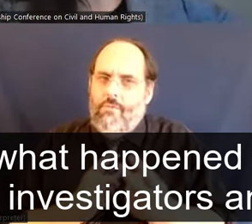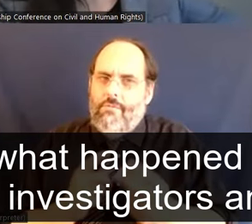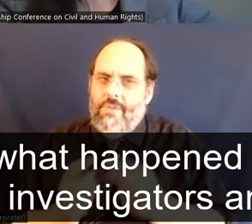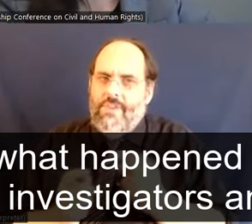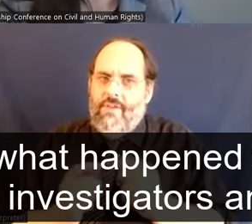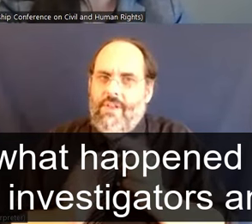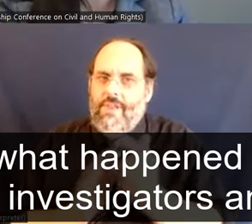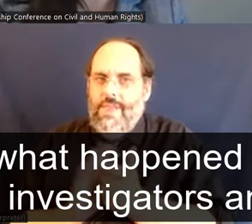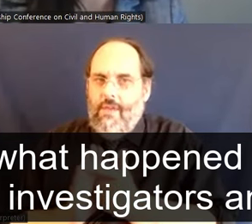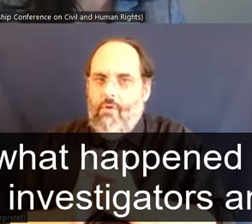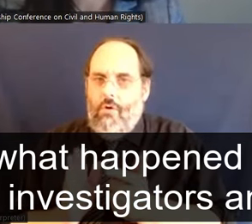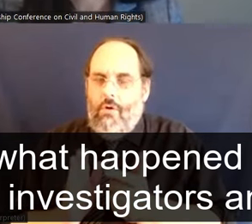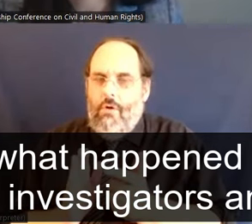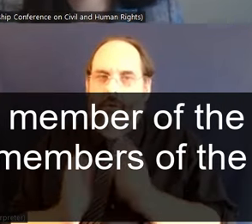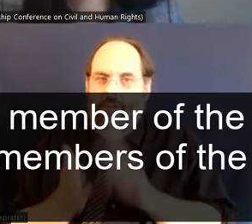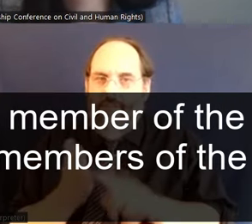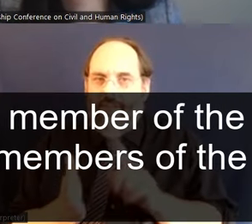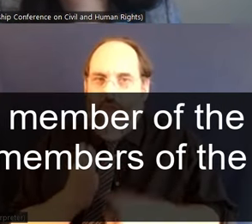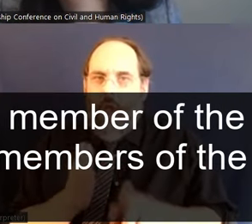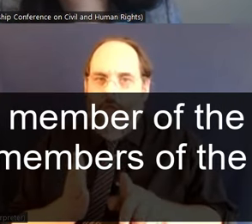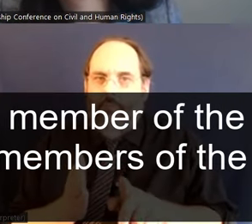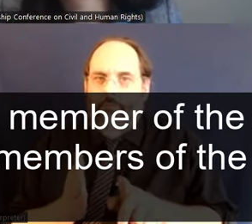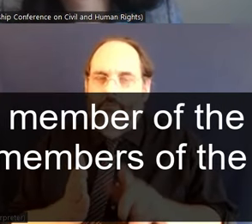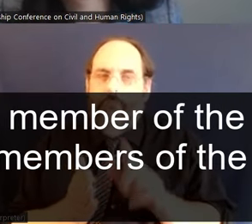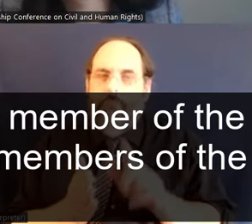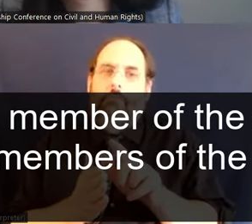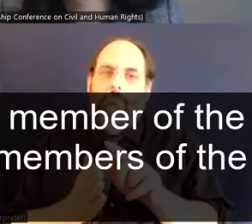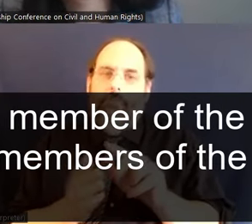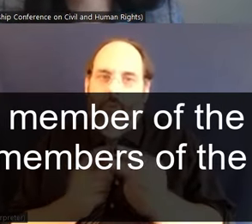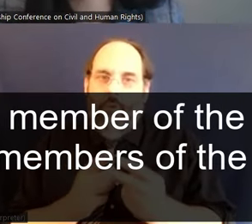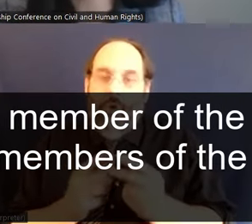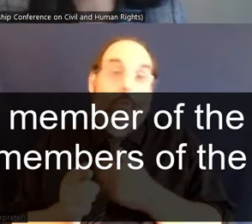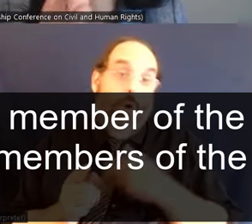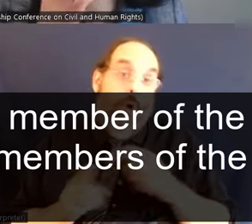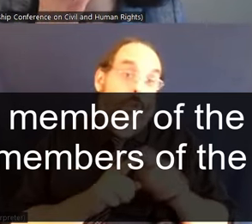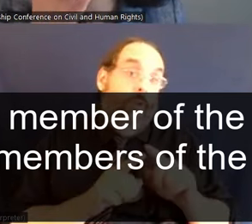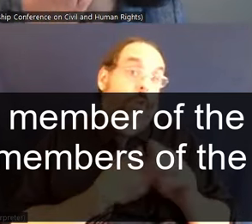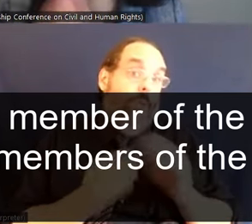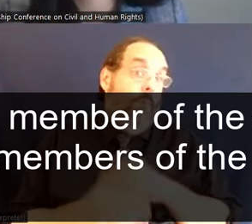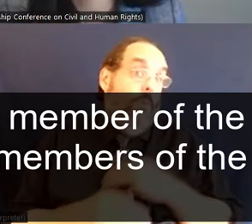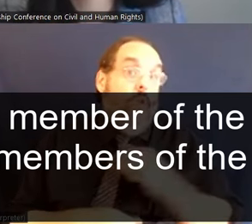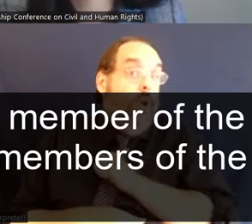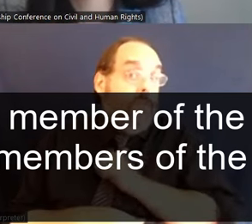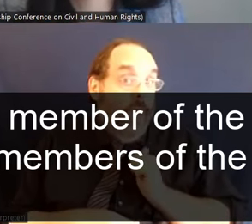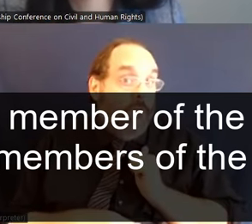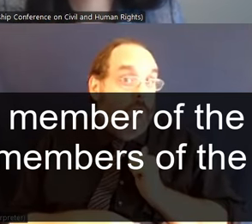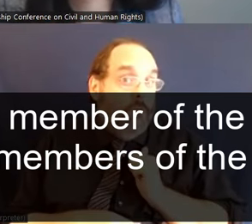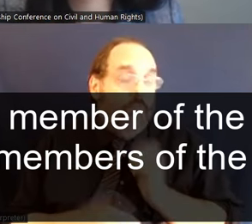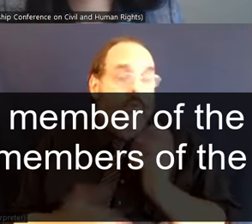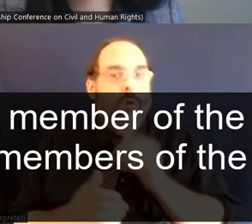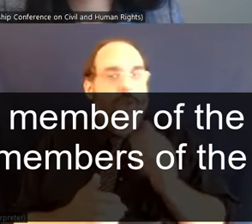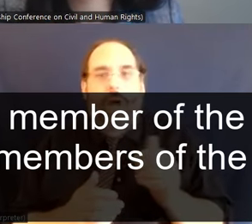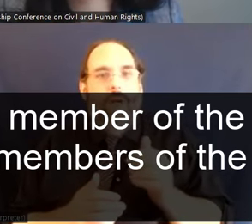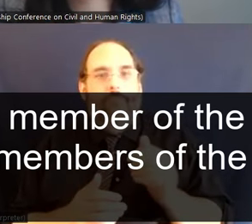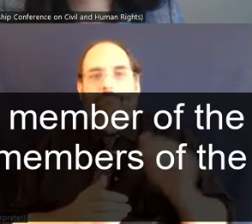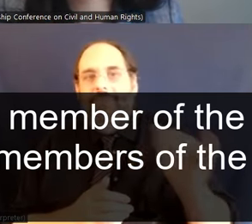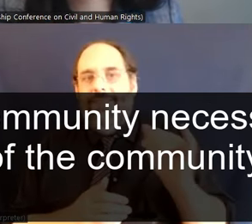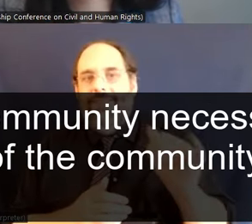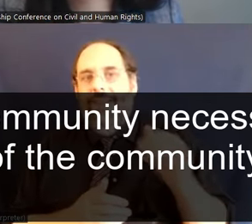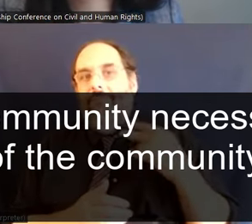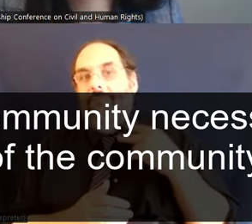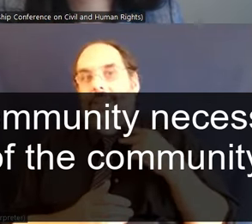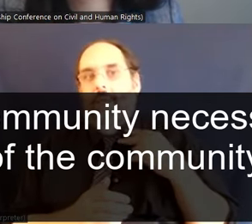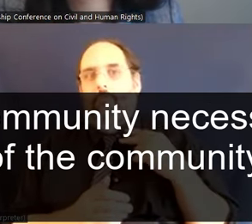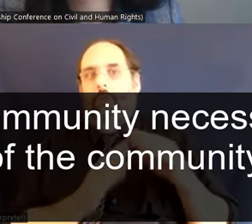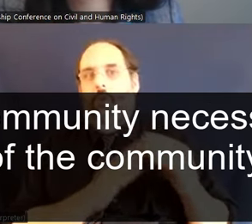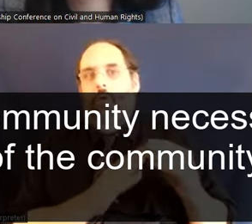as investigators and prosecutors, we're also a member of the community. We might not be members of the same victimized